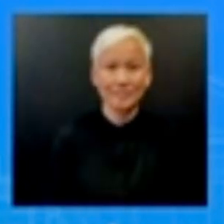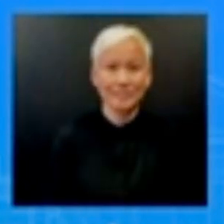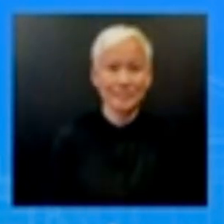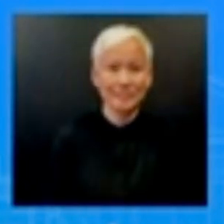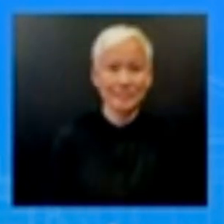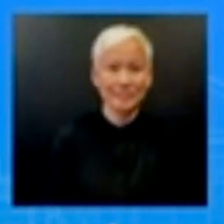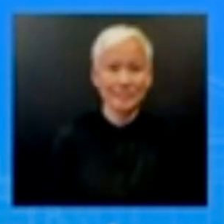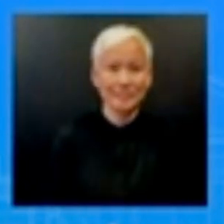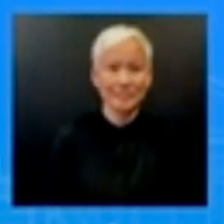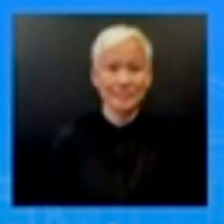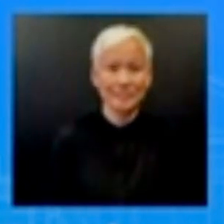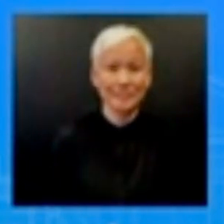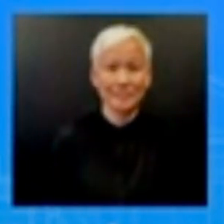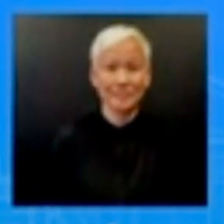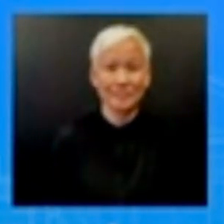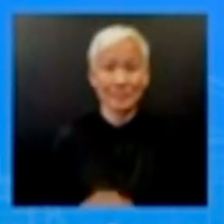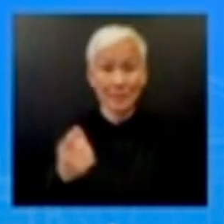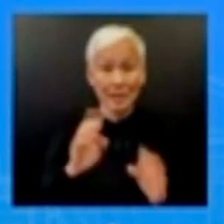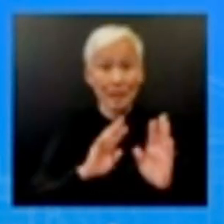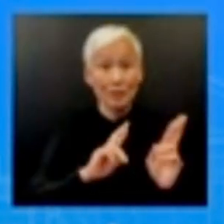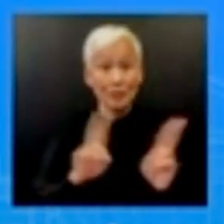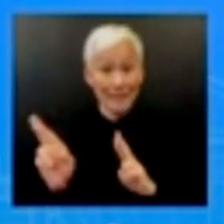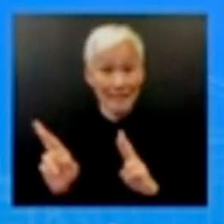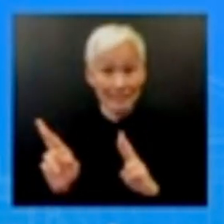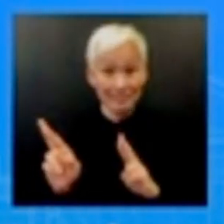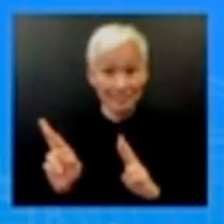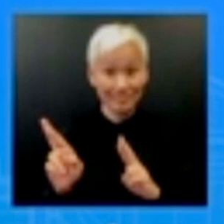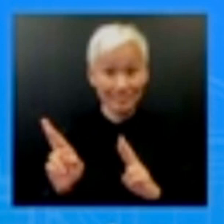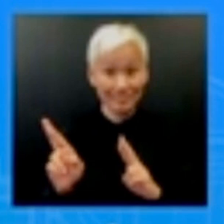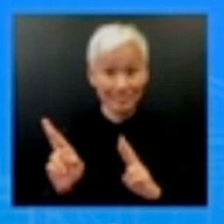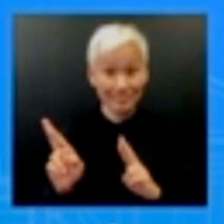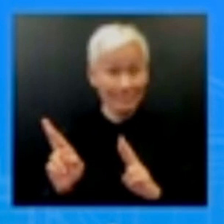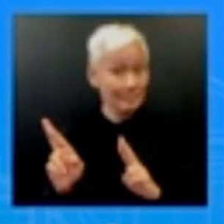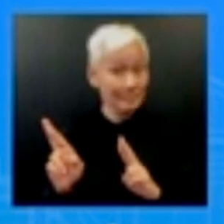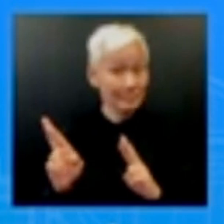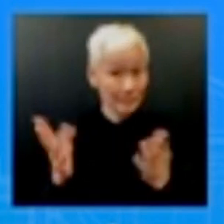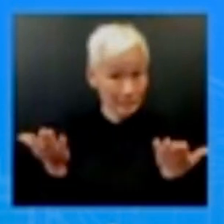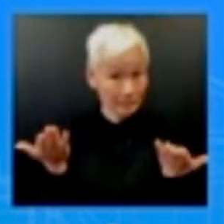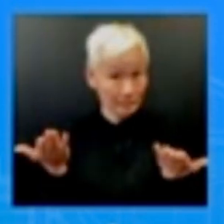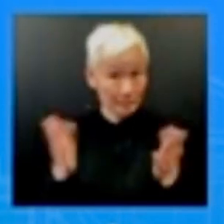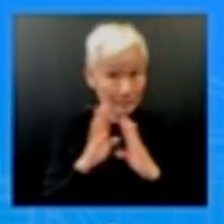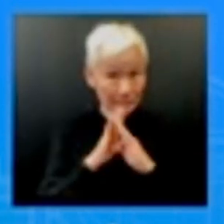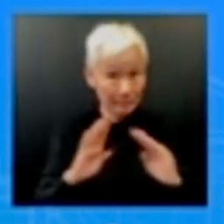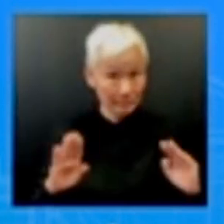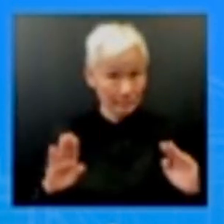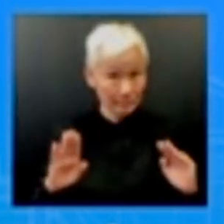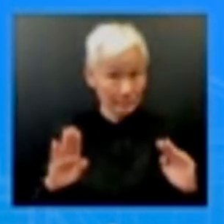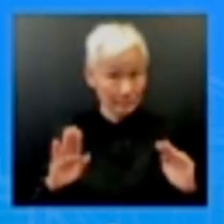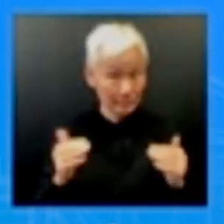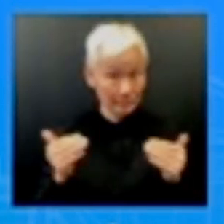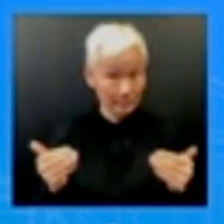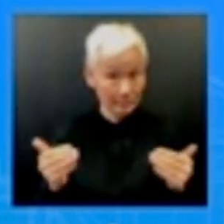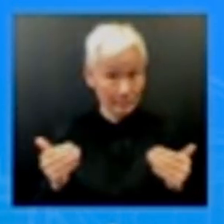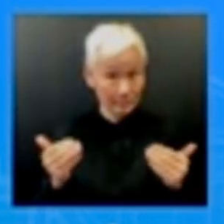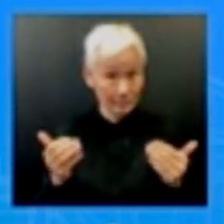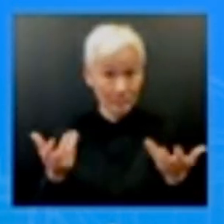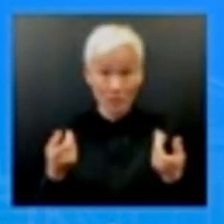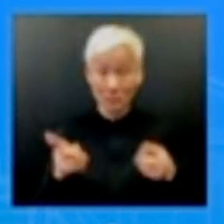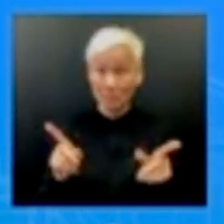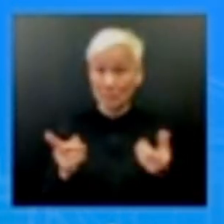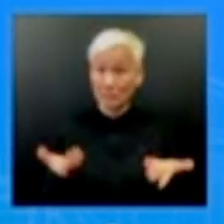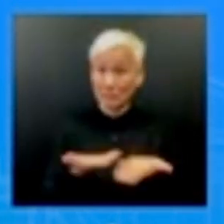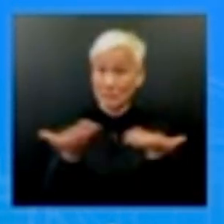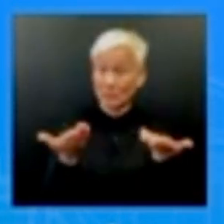Are we ready? Are we going to behave? While many folks... Decorum, please. Simon.